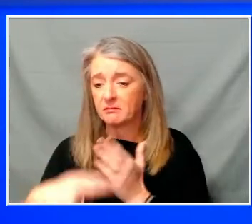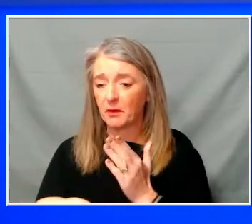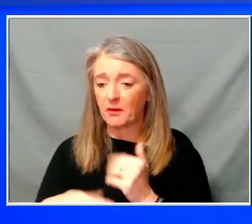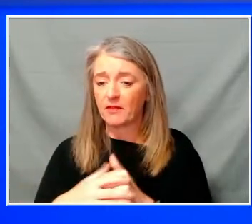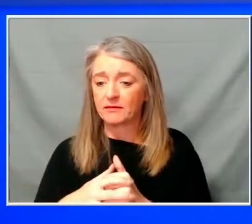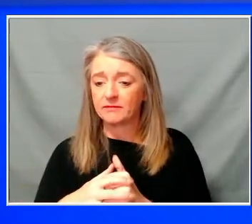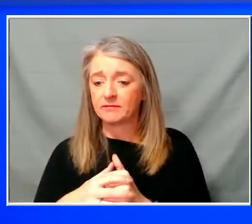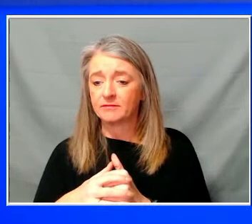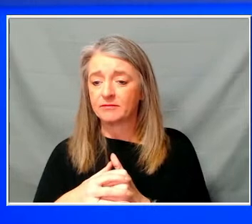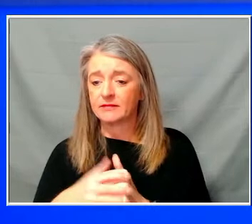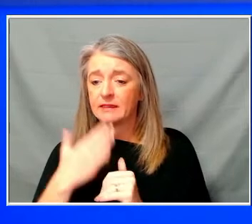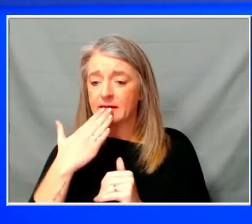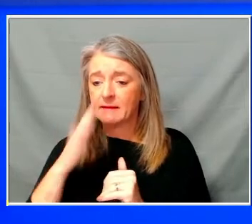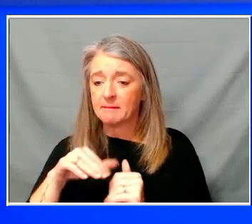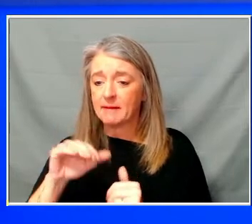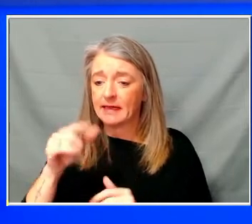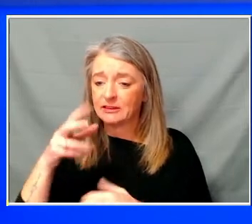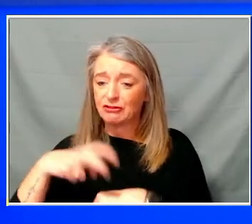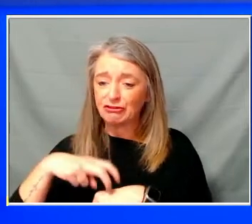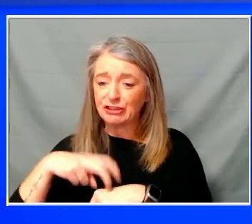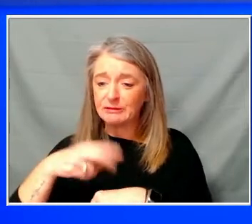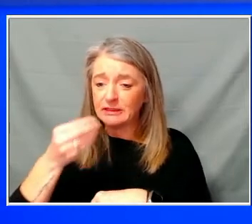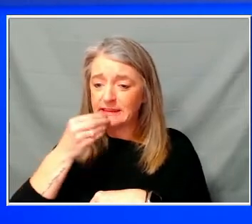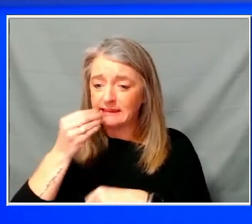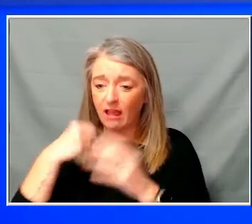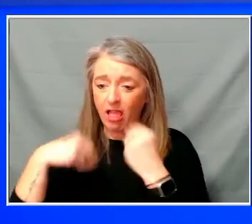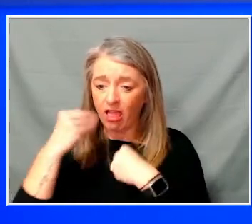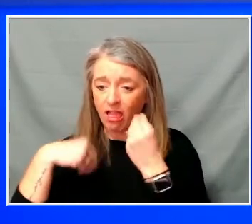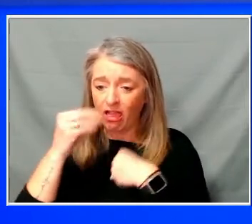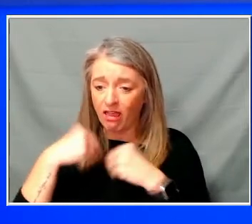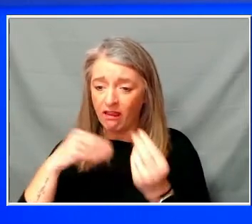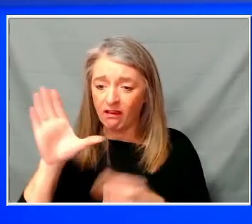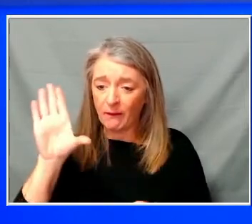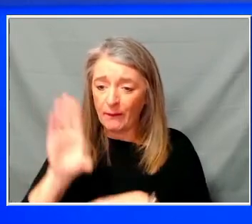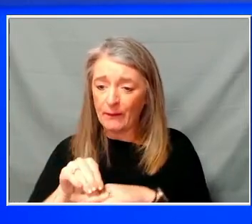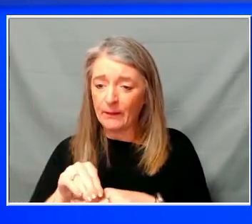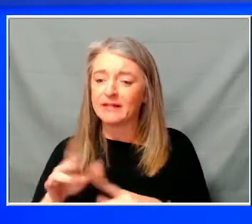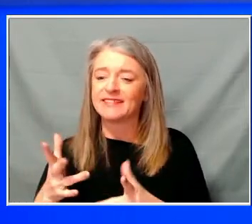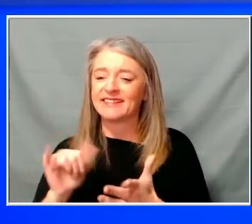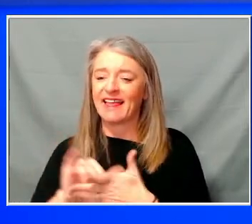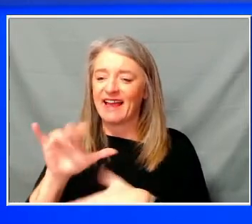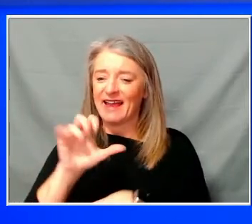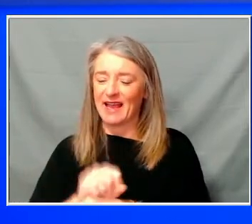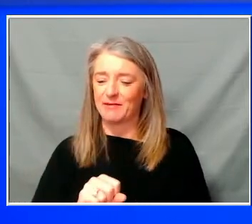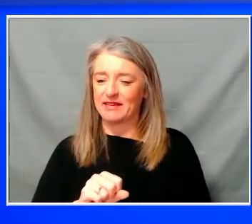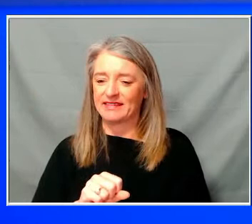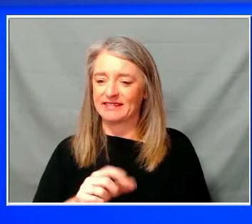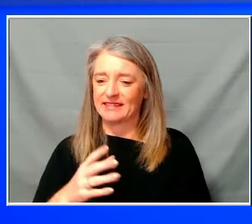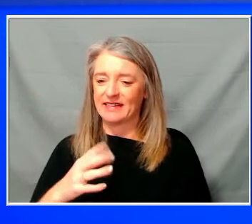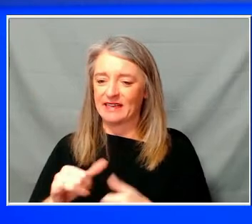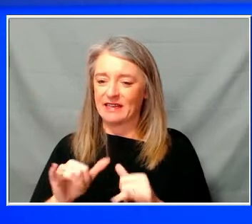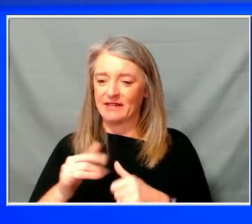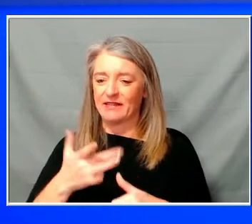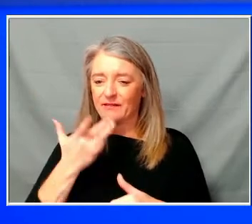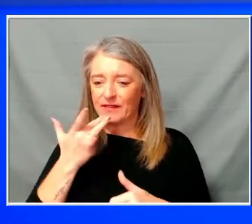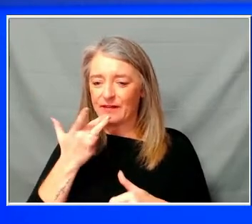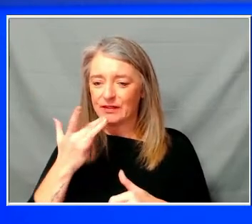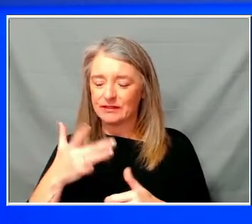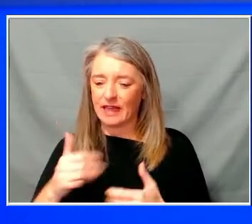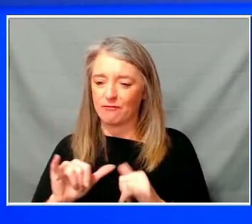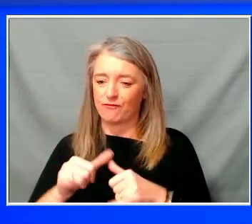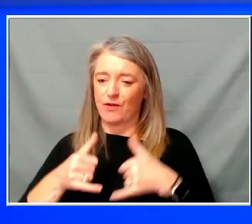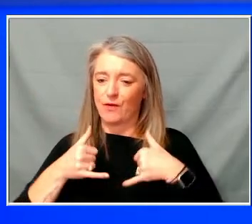bad bag of chips that we want to dive into and just, maul the whole thing, because that instant gratification reward of the flavor,